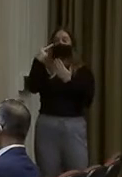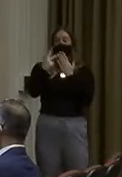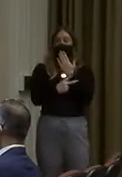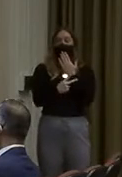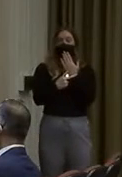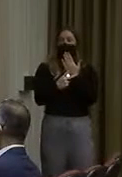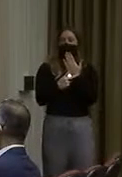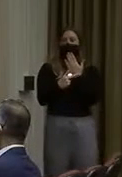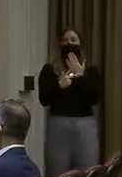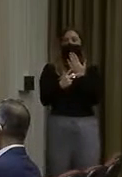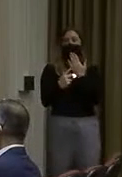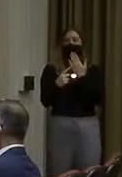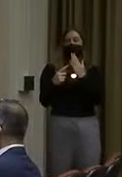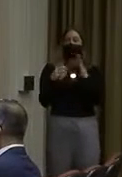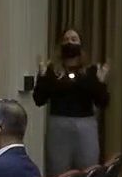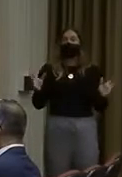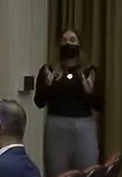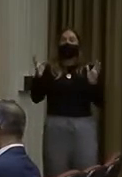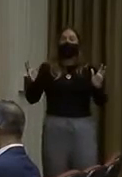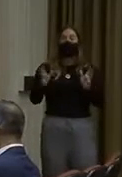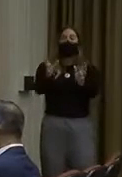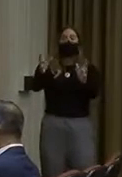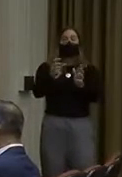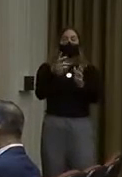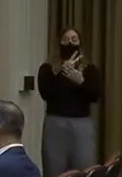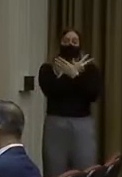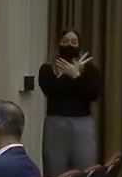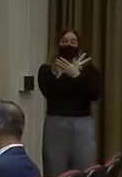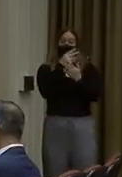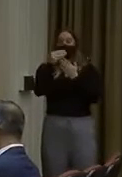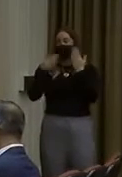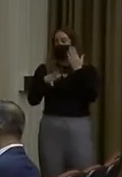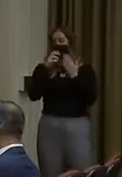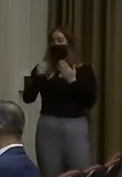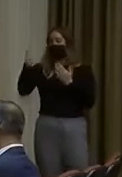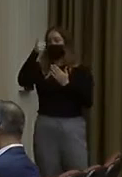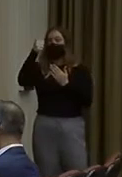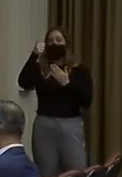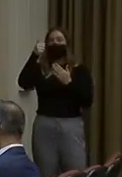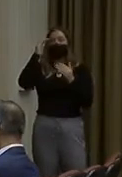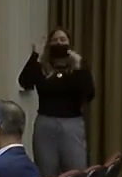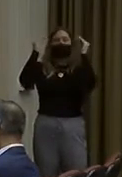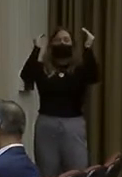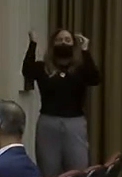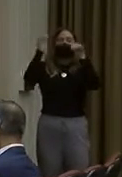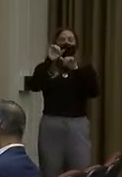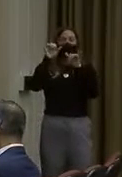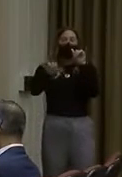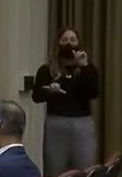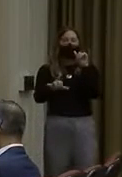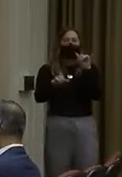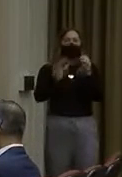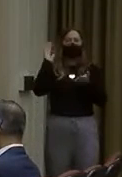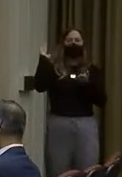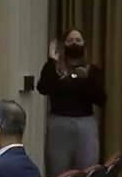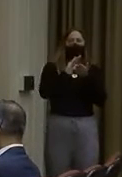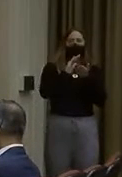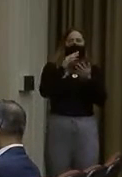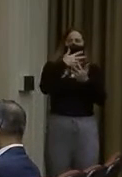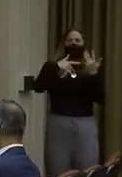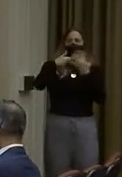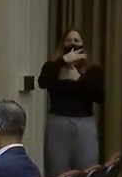to promote housing and economic security among graduate students and older adults, thereby reducing social isolation and